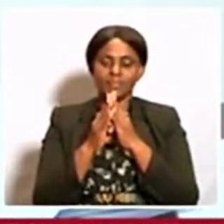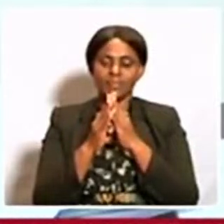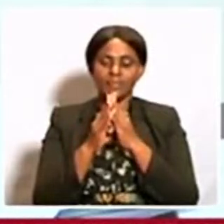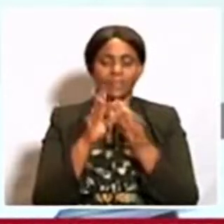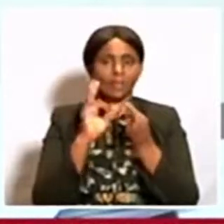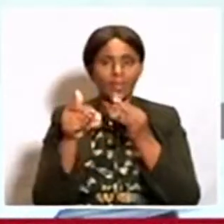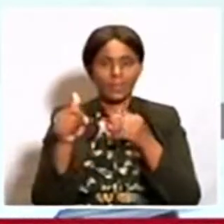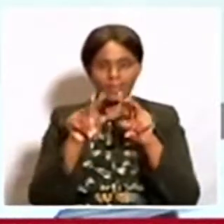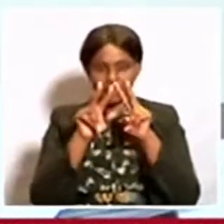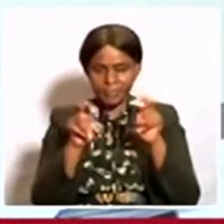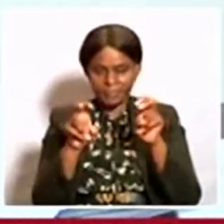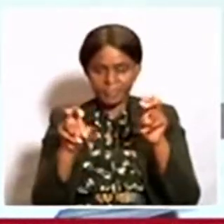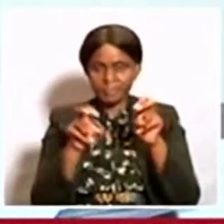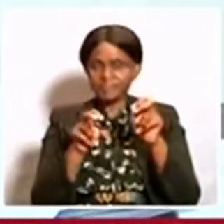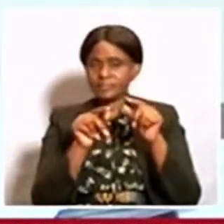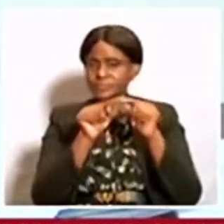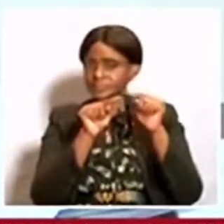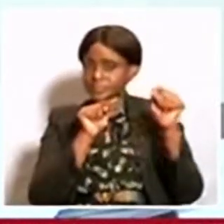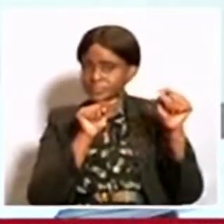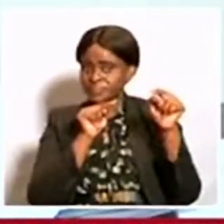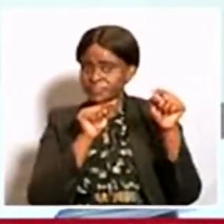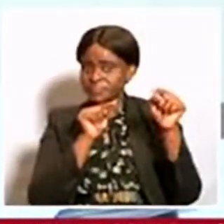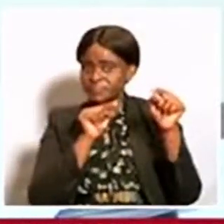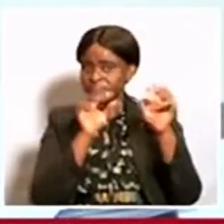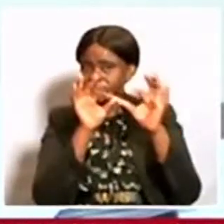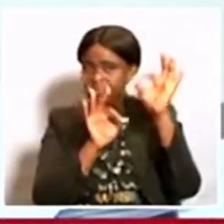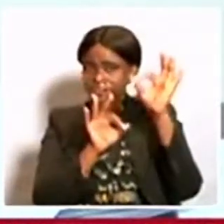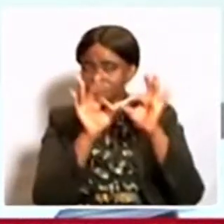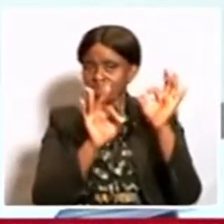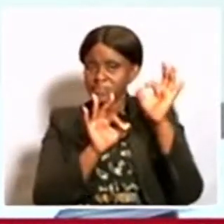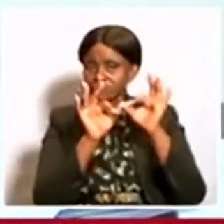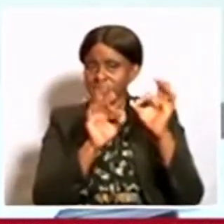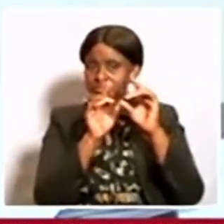If you check on the mileage and you gauge